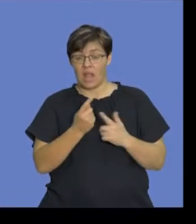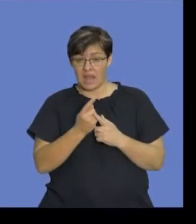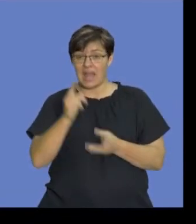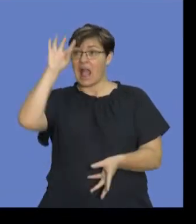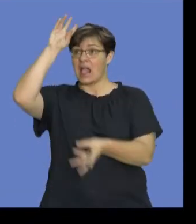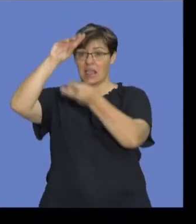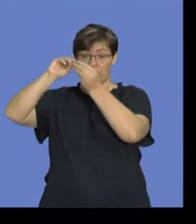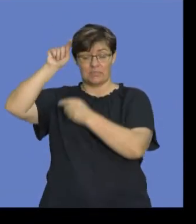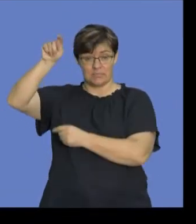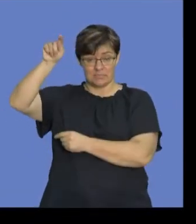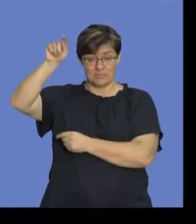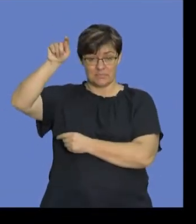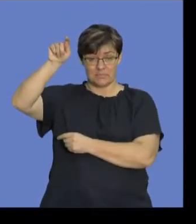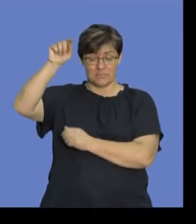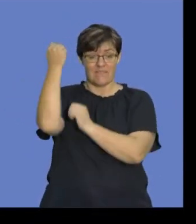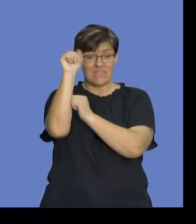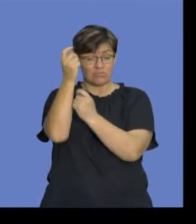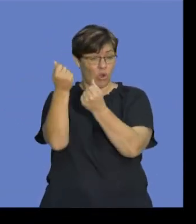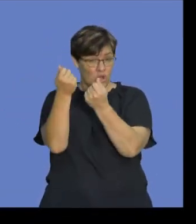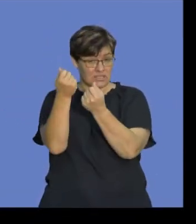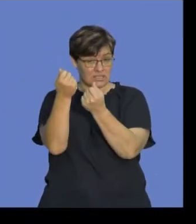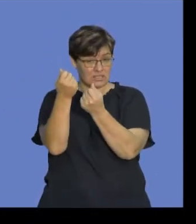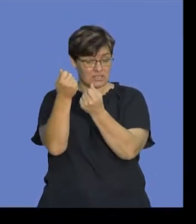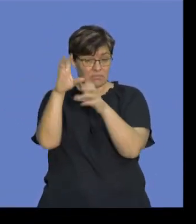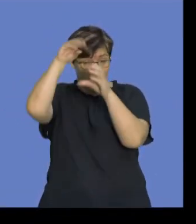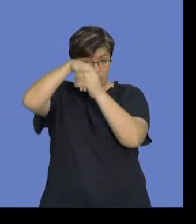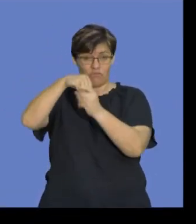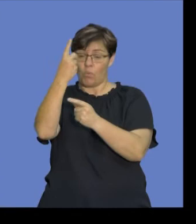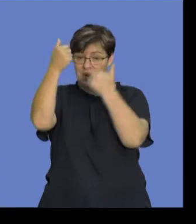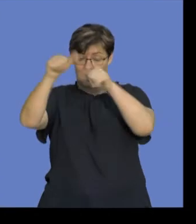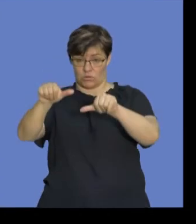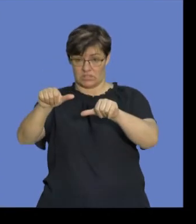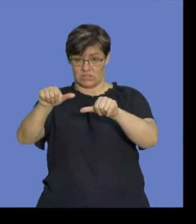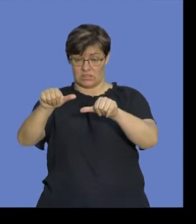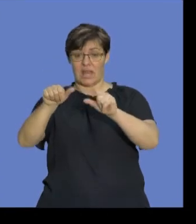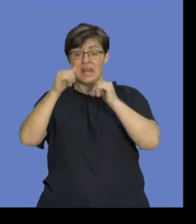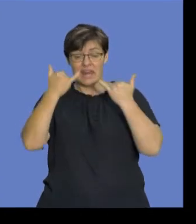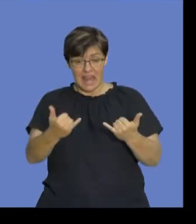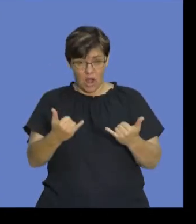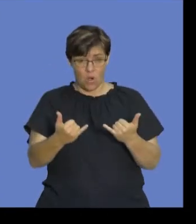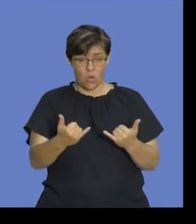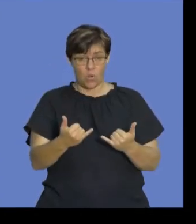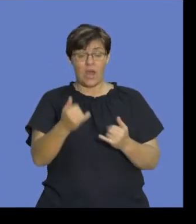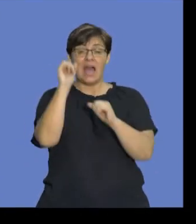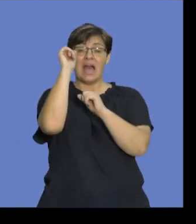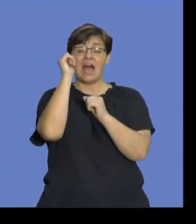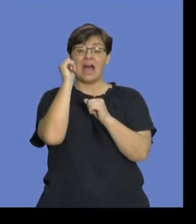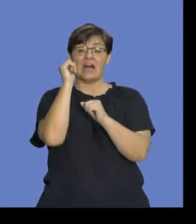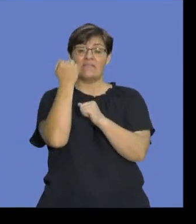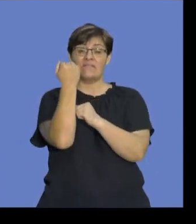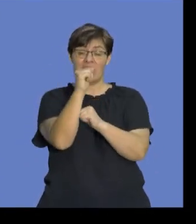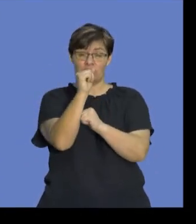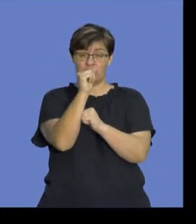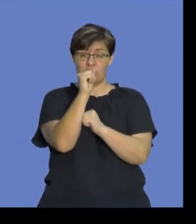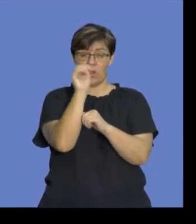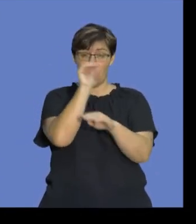accumulated all your factory costs in one account, you will then transfer that factory overheads